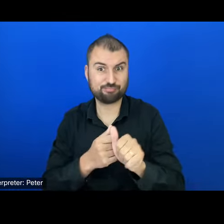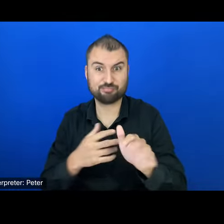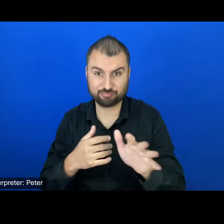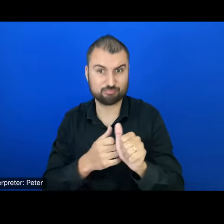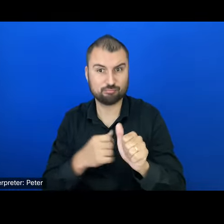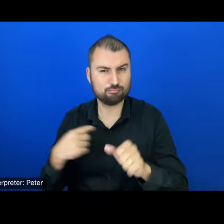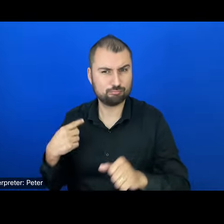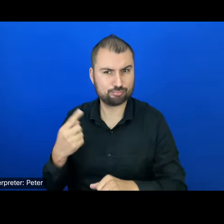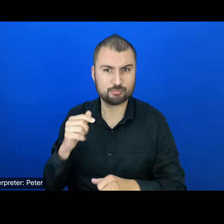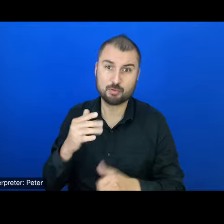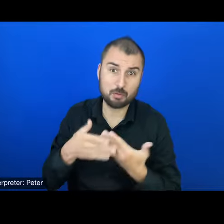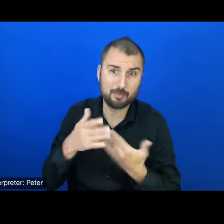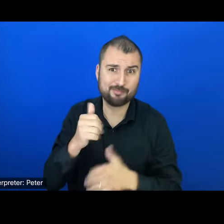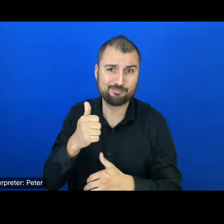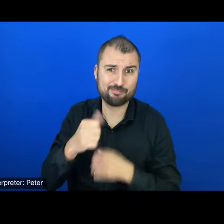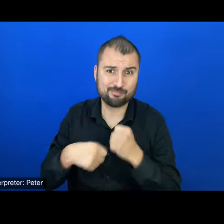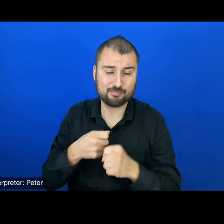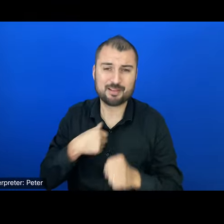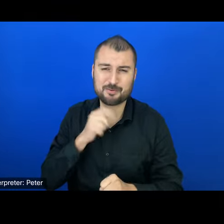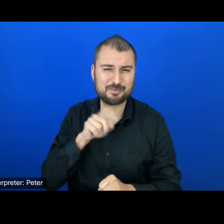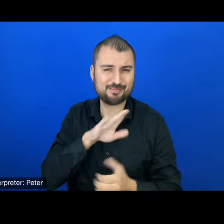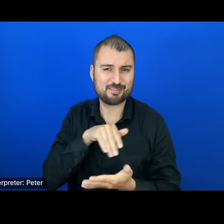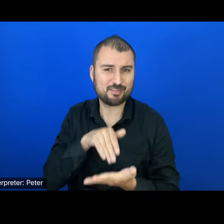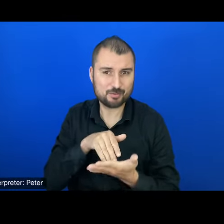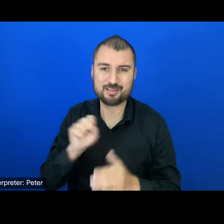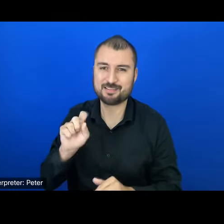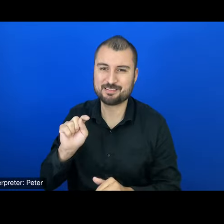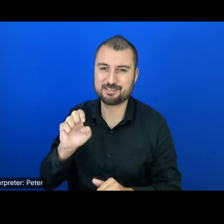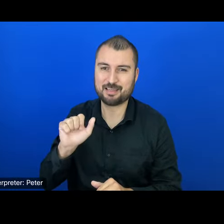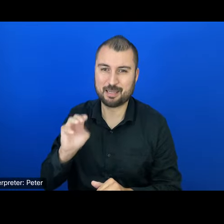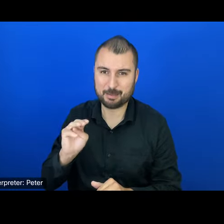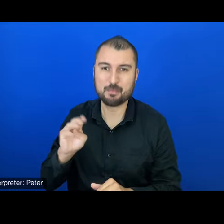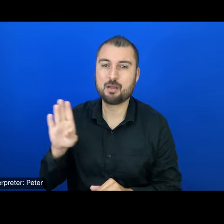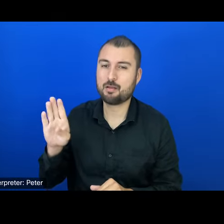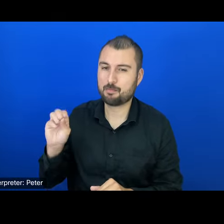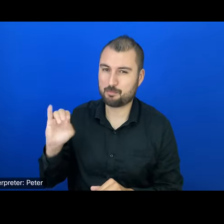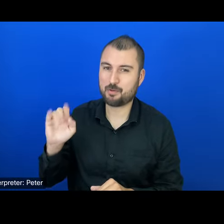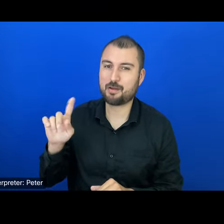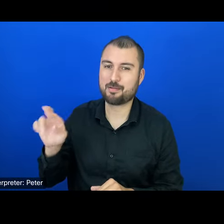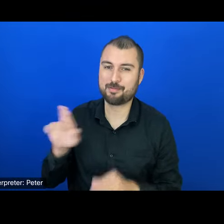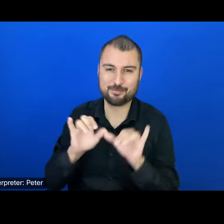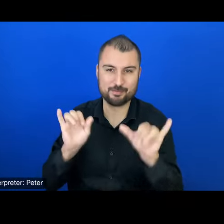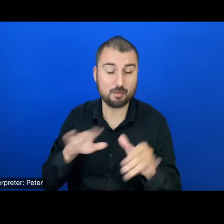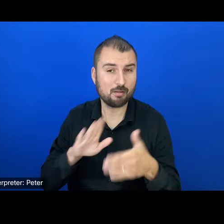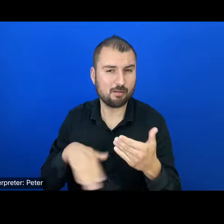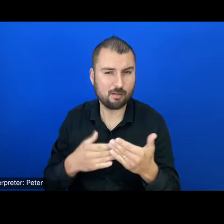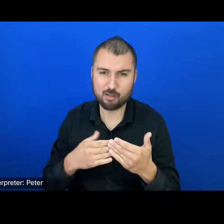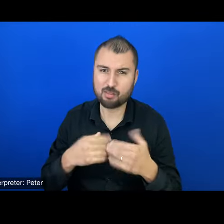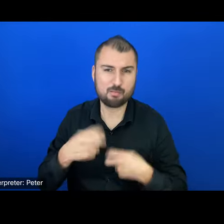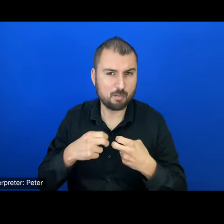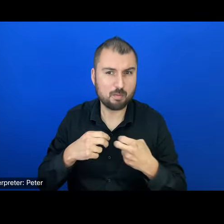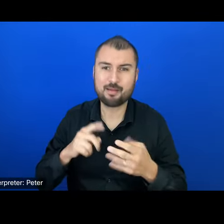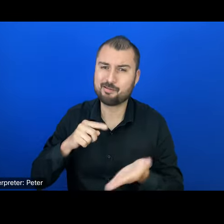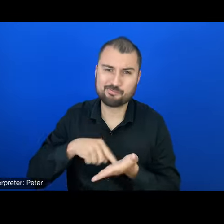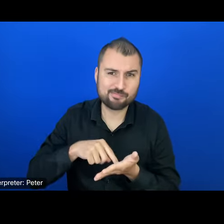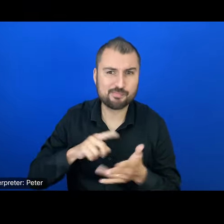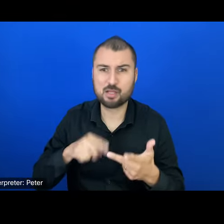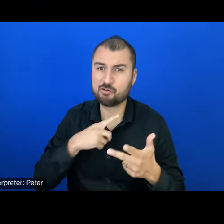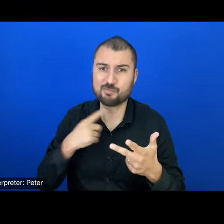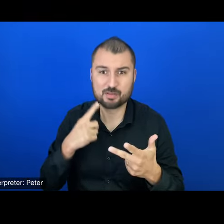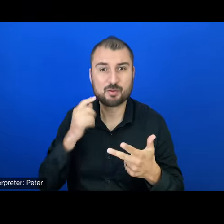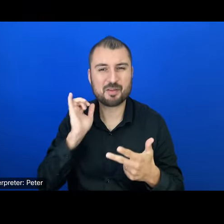I no longer have to have a centralized steam boiler system. And all the hassles and expense and risk that comes with those